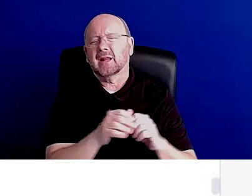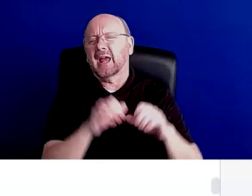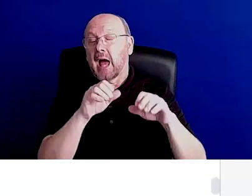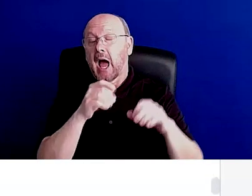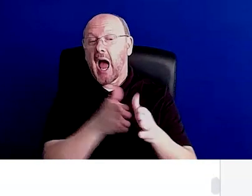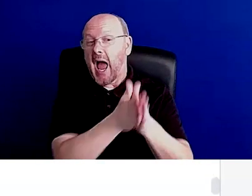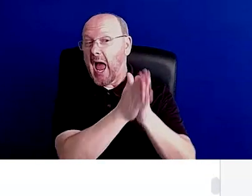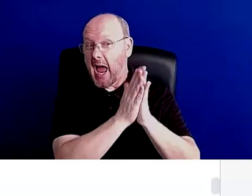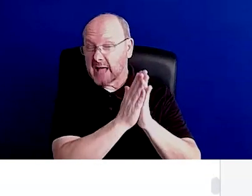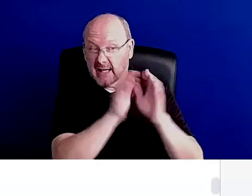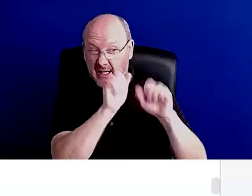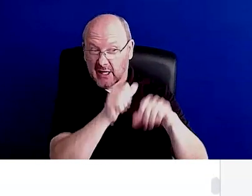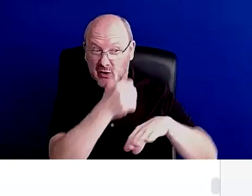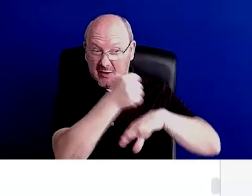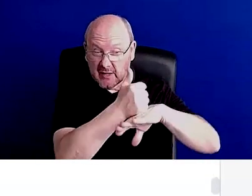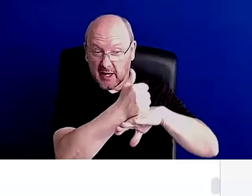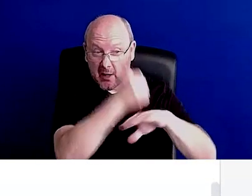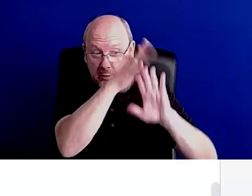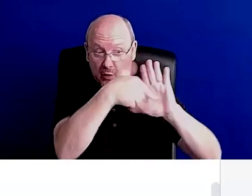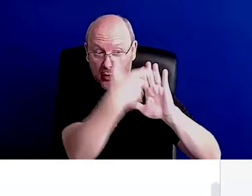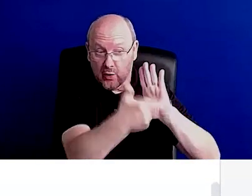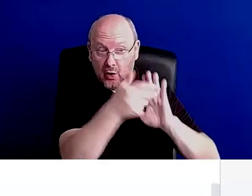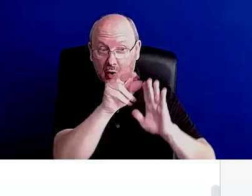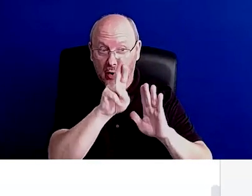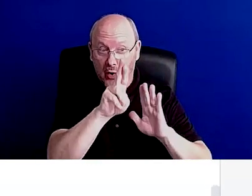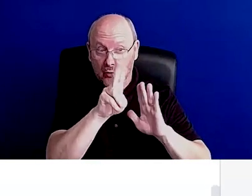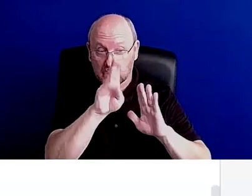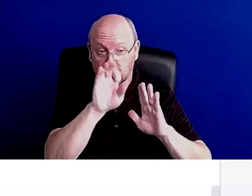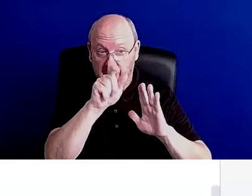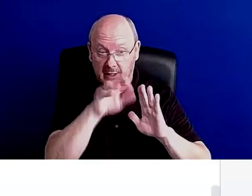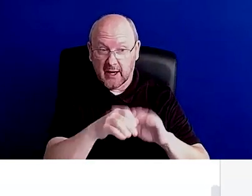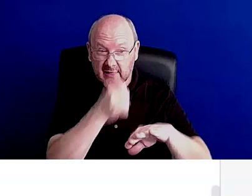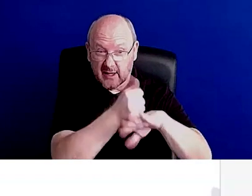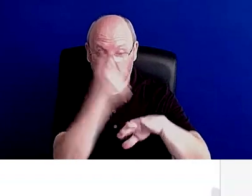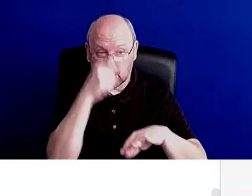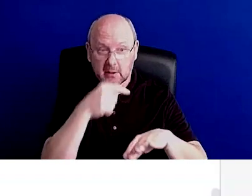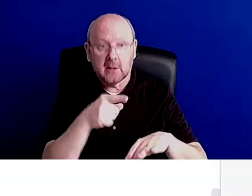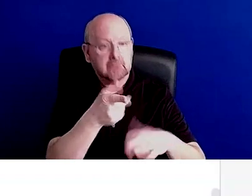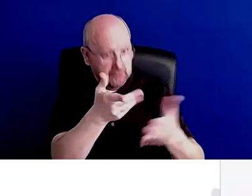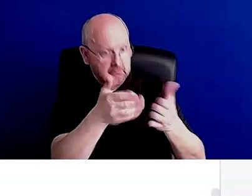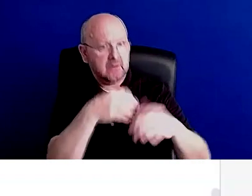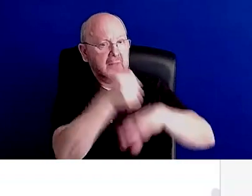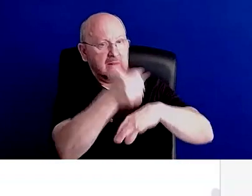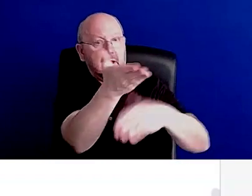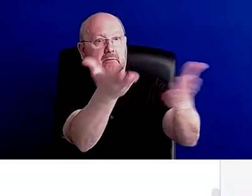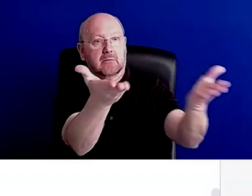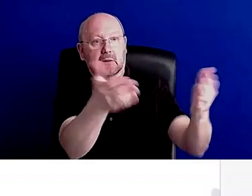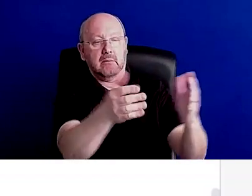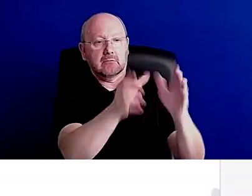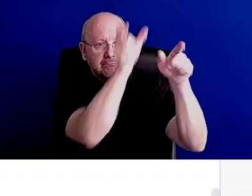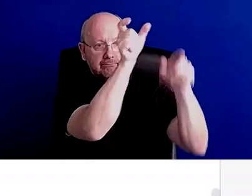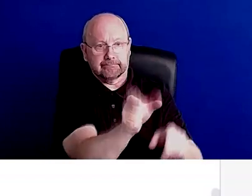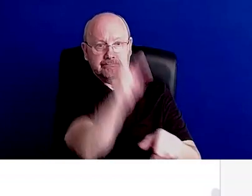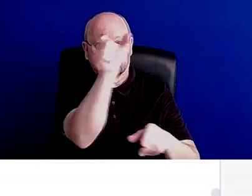I said, can you create a rubric for this assignment and put it in the table format? And it made a full entire rubric for me. Now, I will say, like